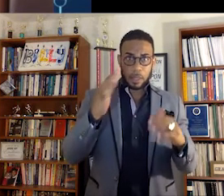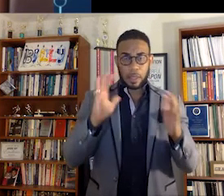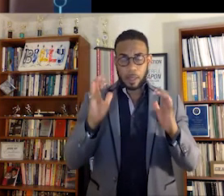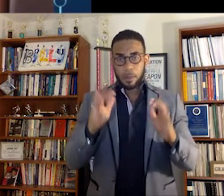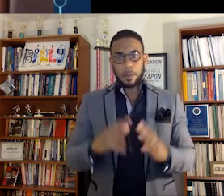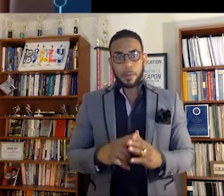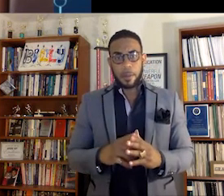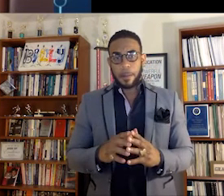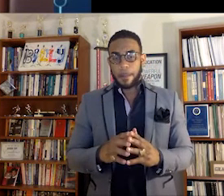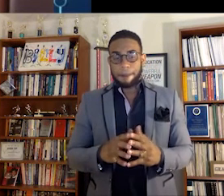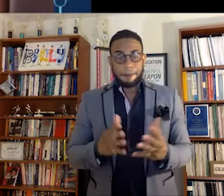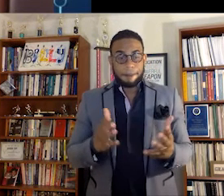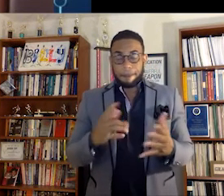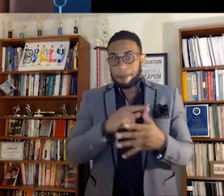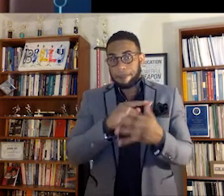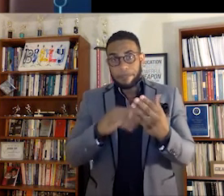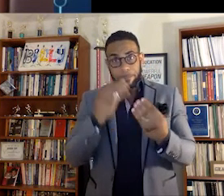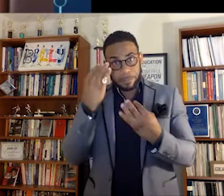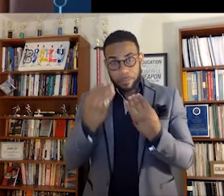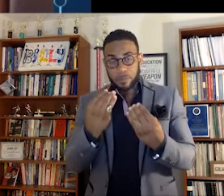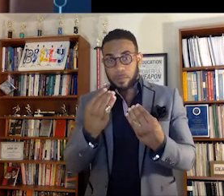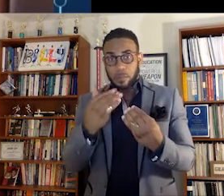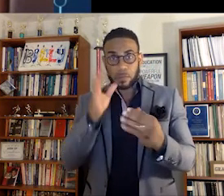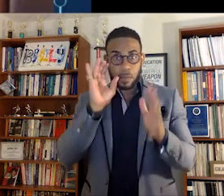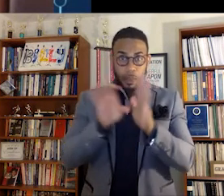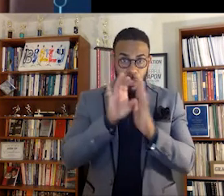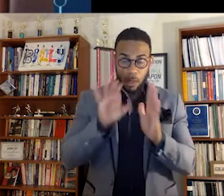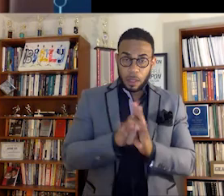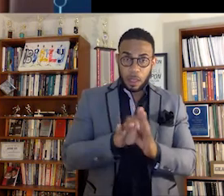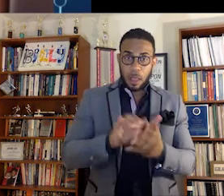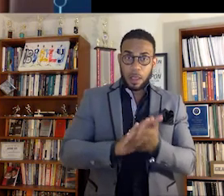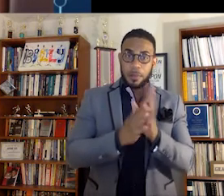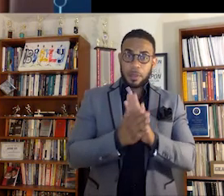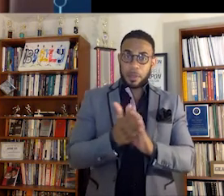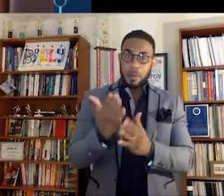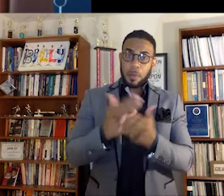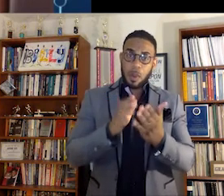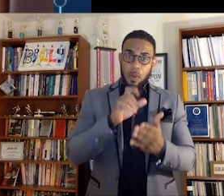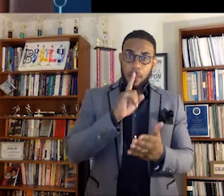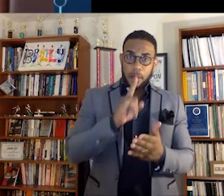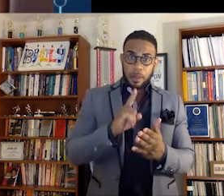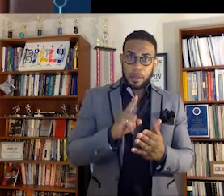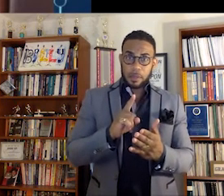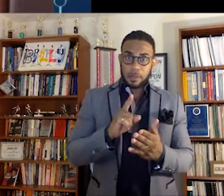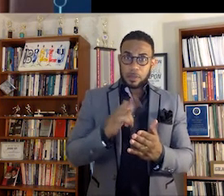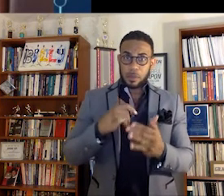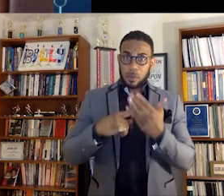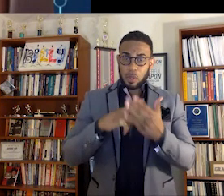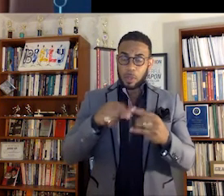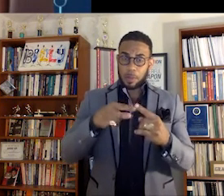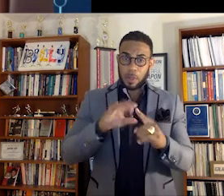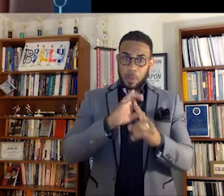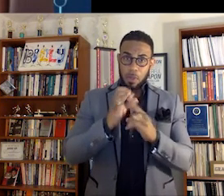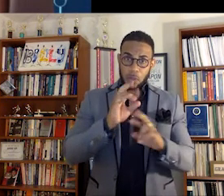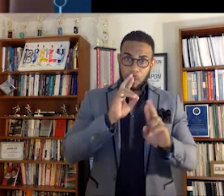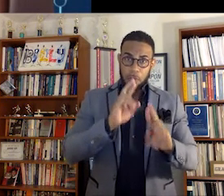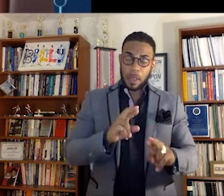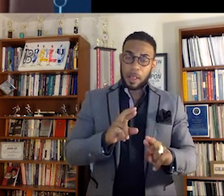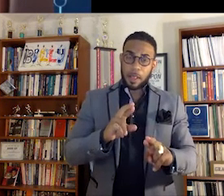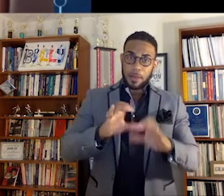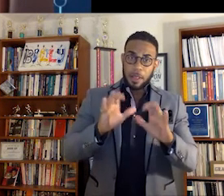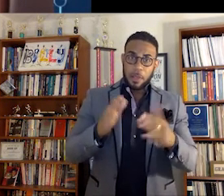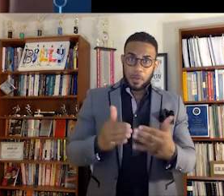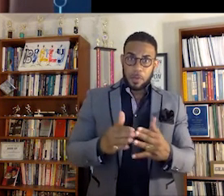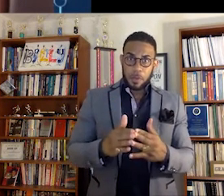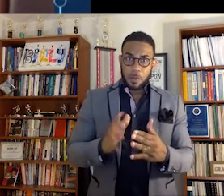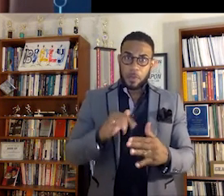counterparts, these thoughts and images are becoming a part of who they are. And so as we talk about the culturally responsive